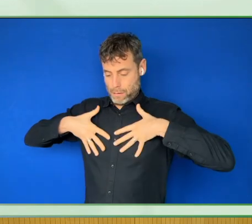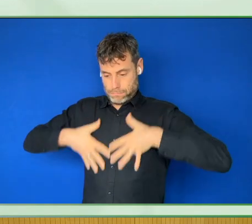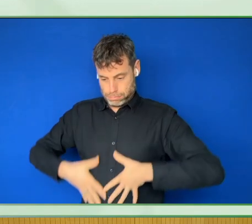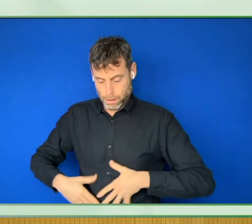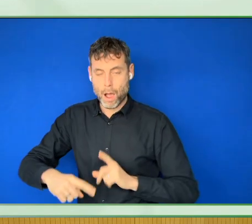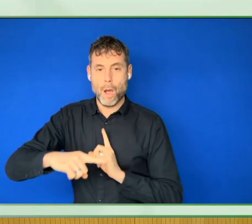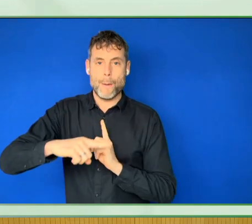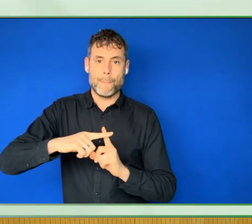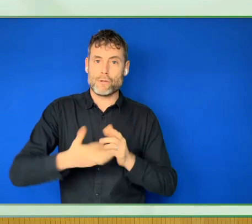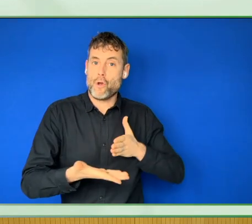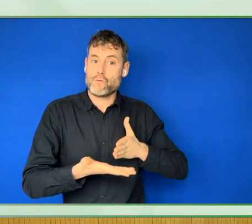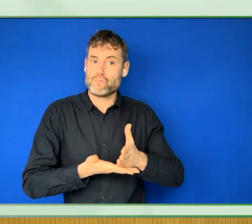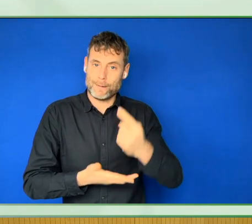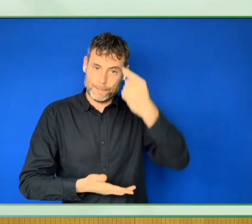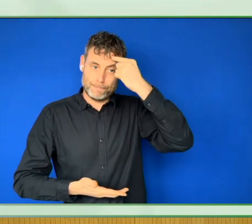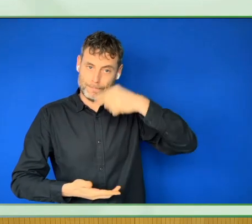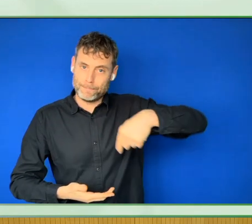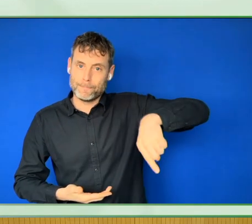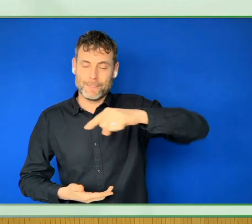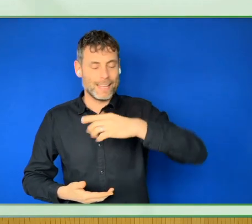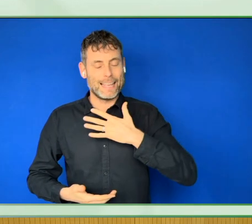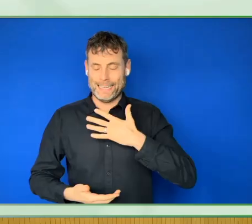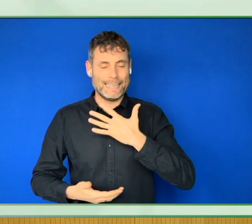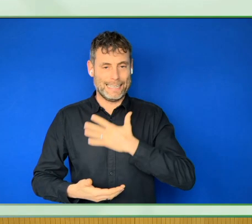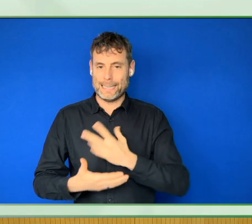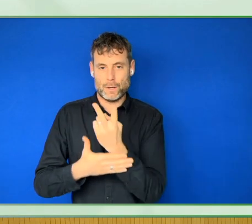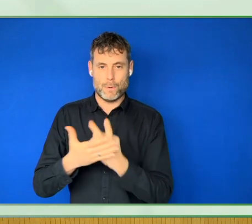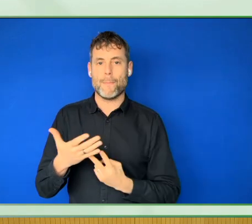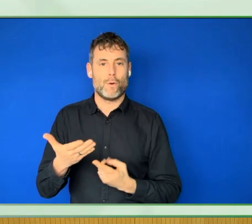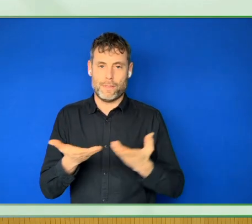so that we can make the most of these conversations.